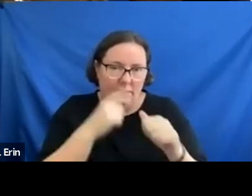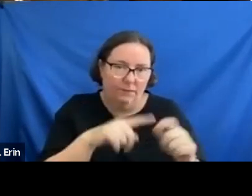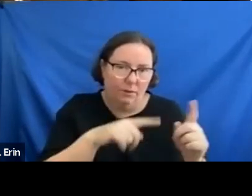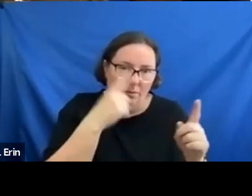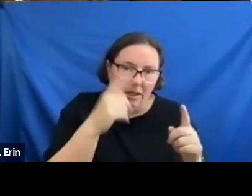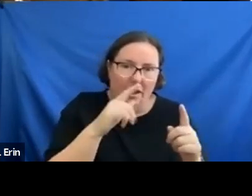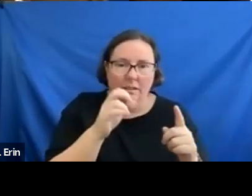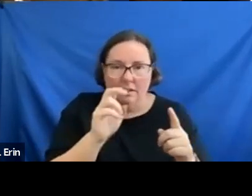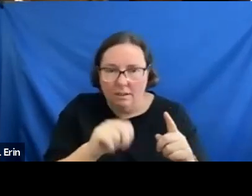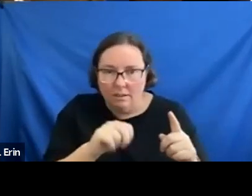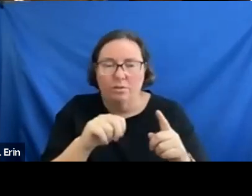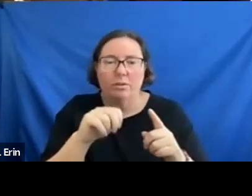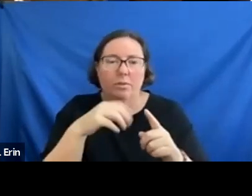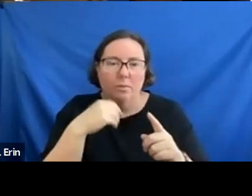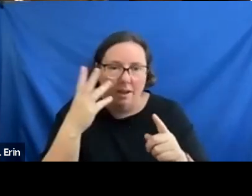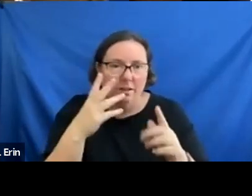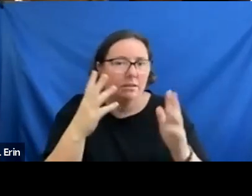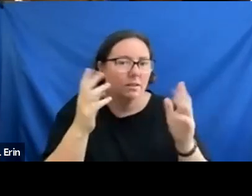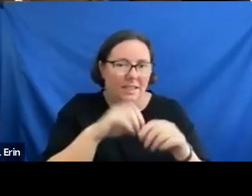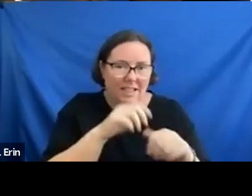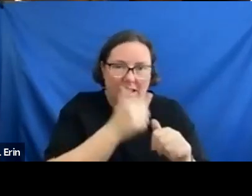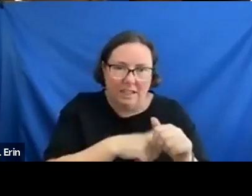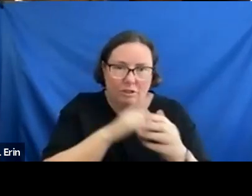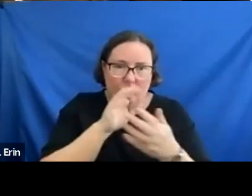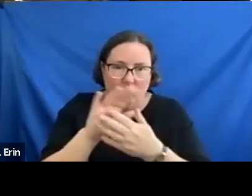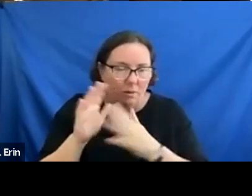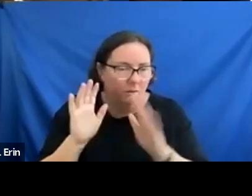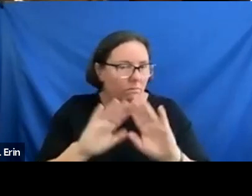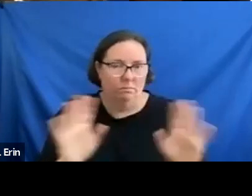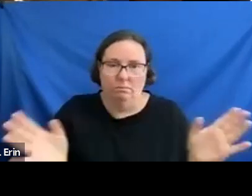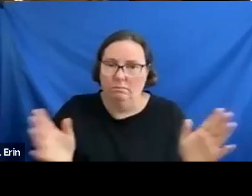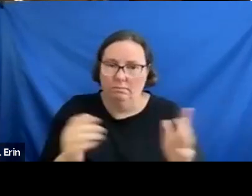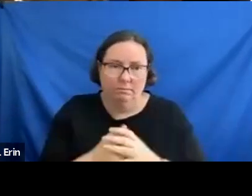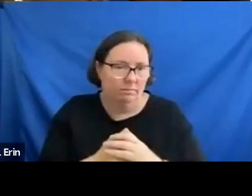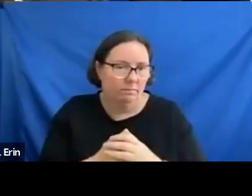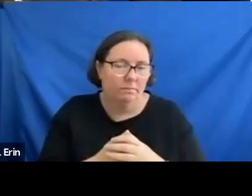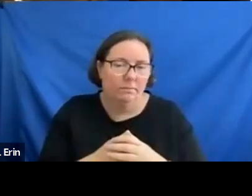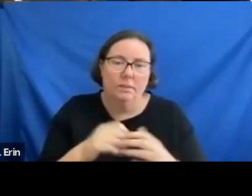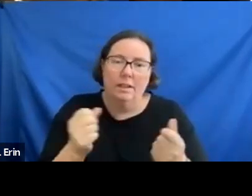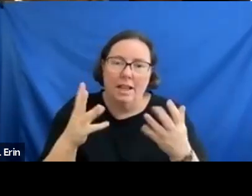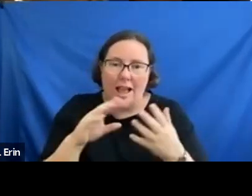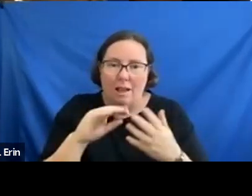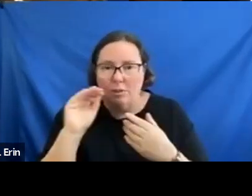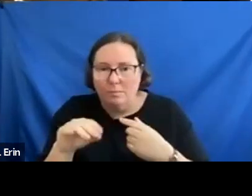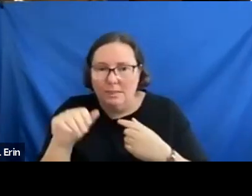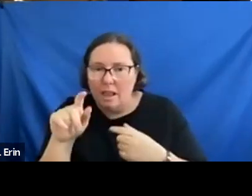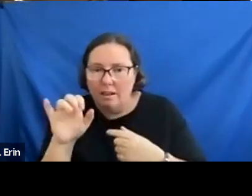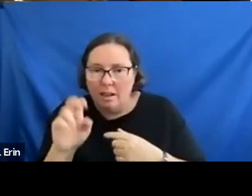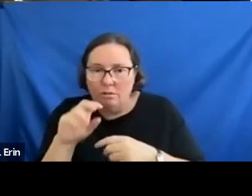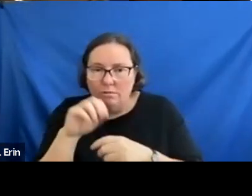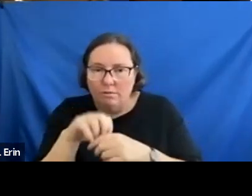are going to be at Boston Latin School or the O'Brien, of Asian American students who are going to be at